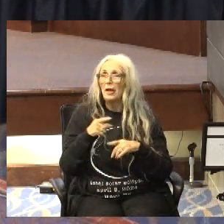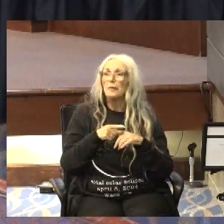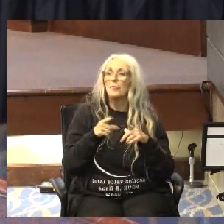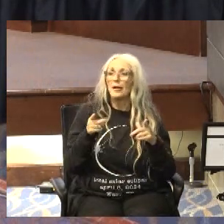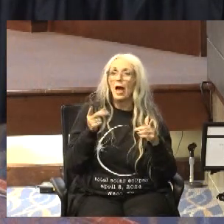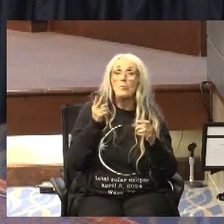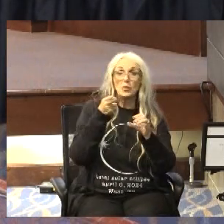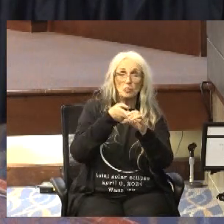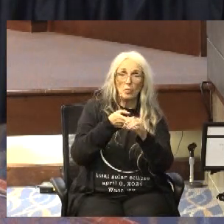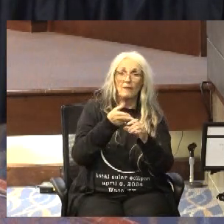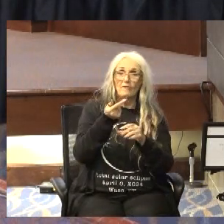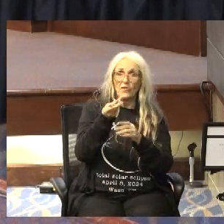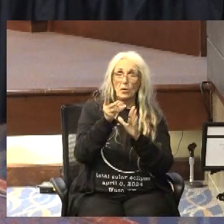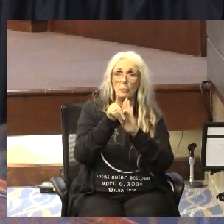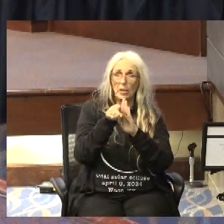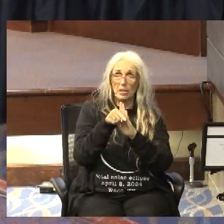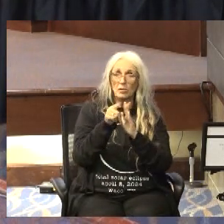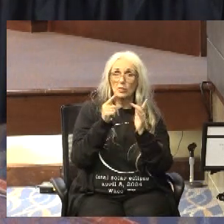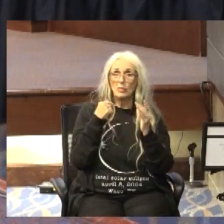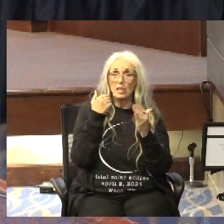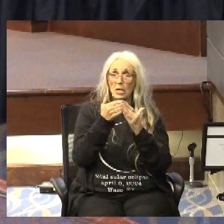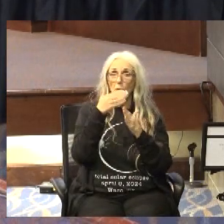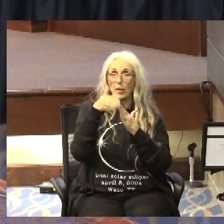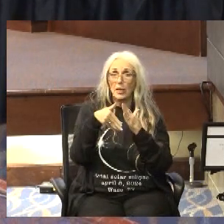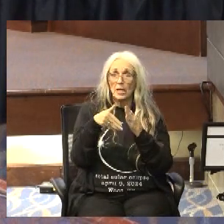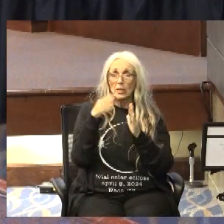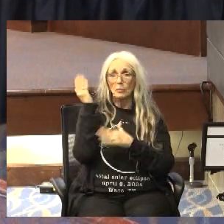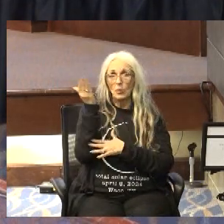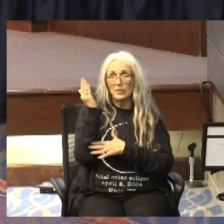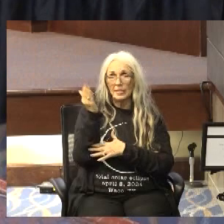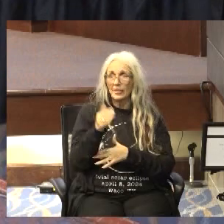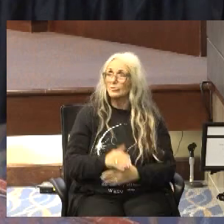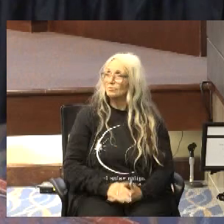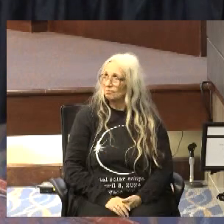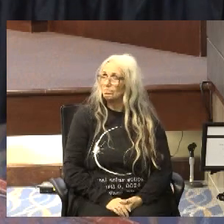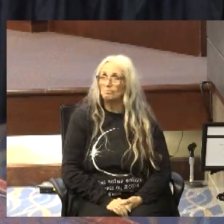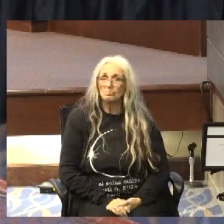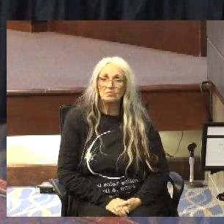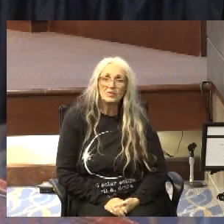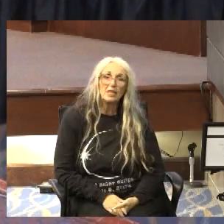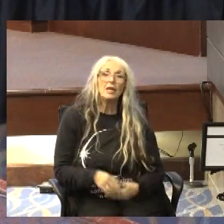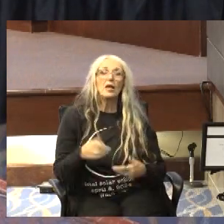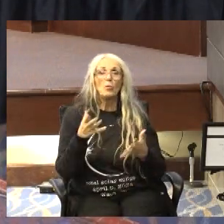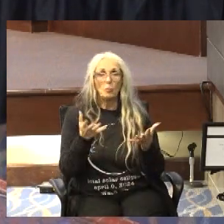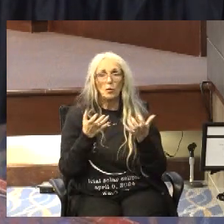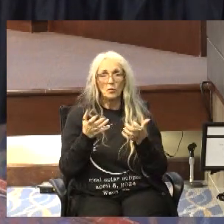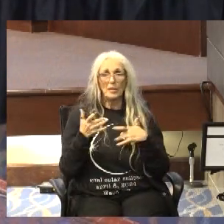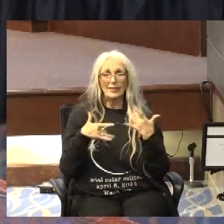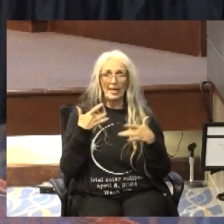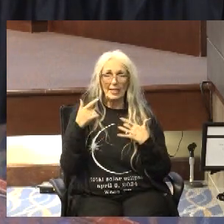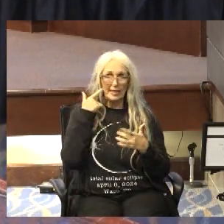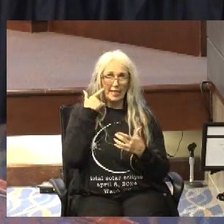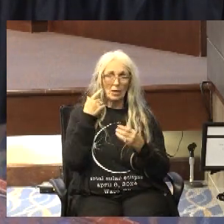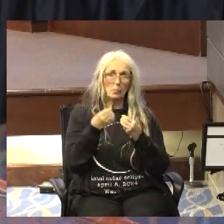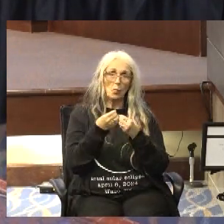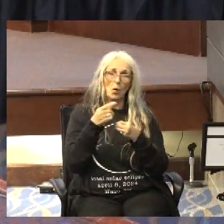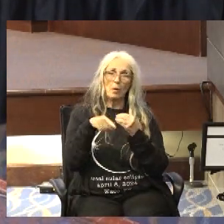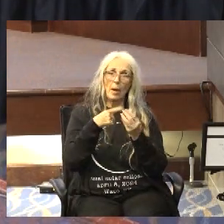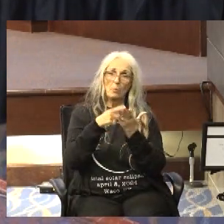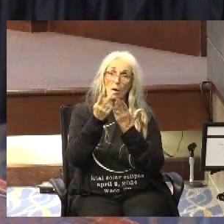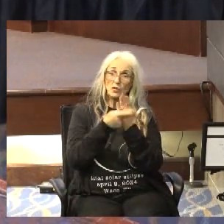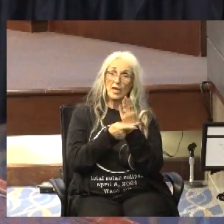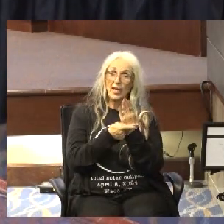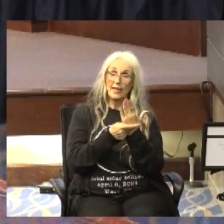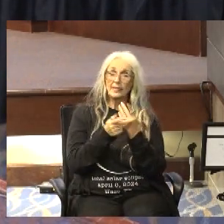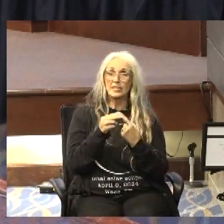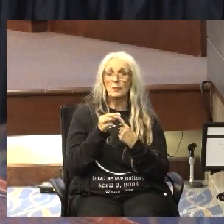I'm going to join them for a few minutes towards the end of the presentation. So excited for the council to hear more about this project, and